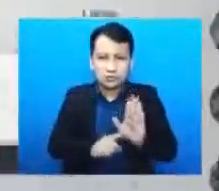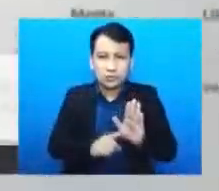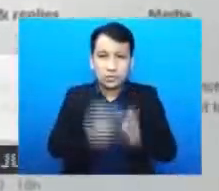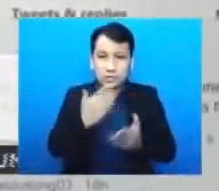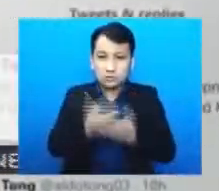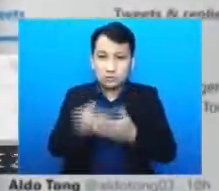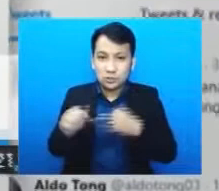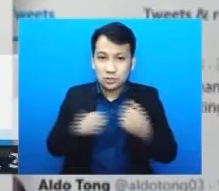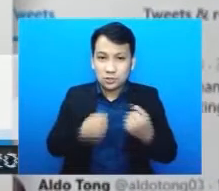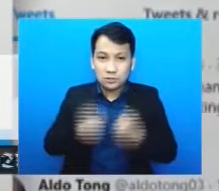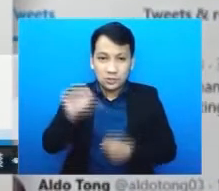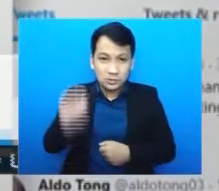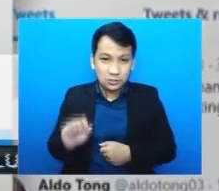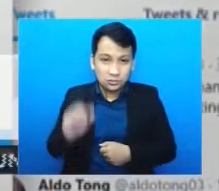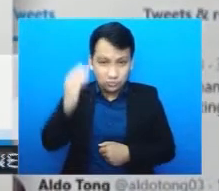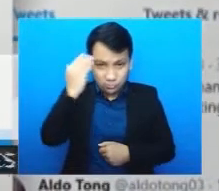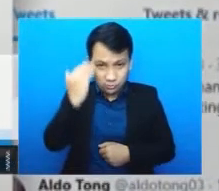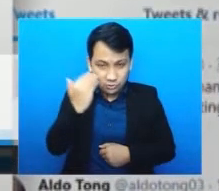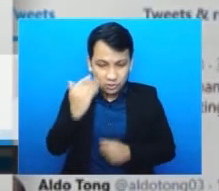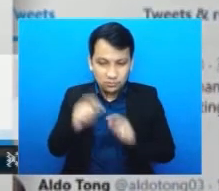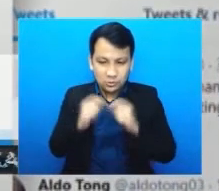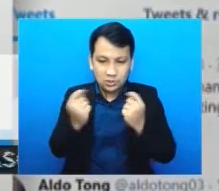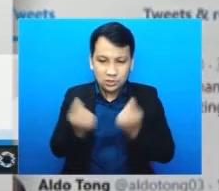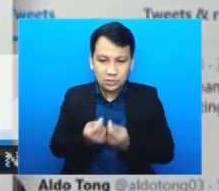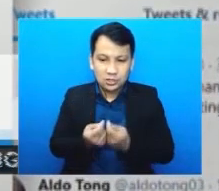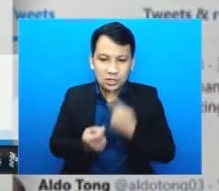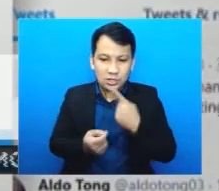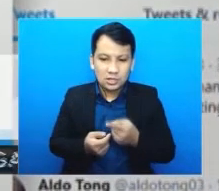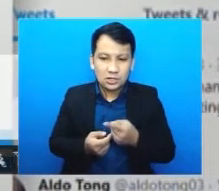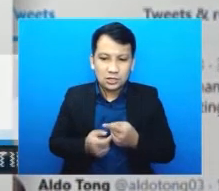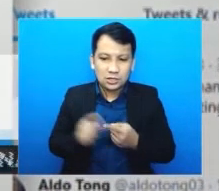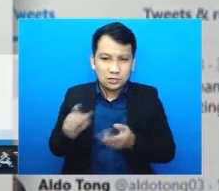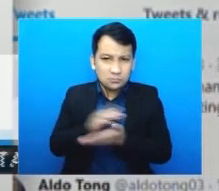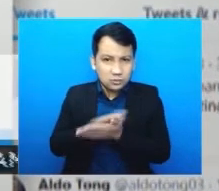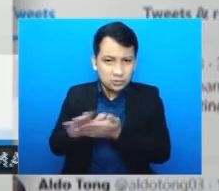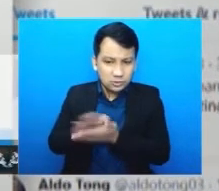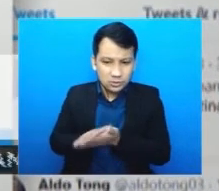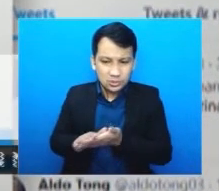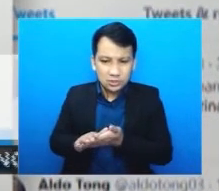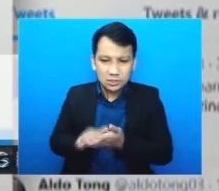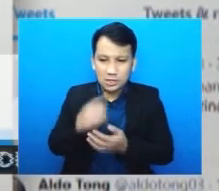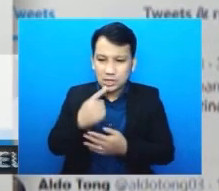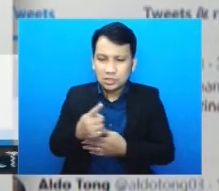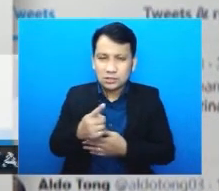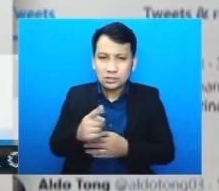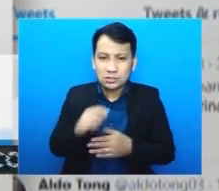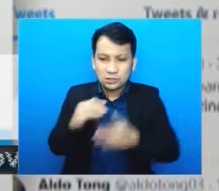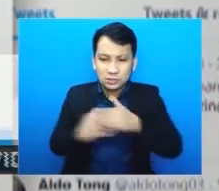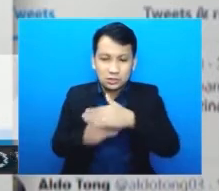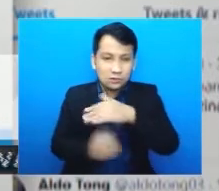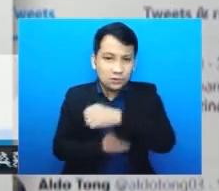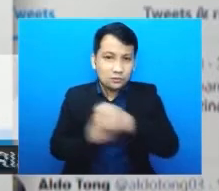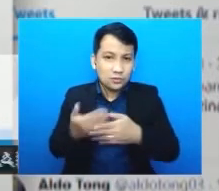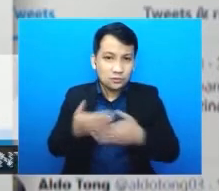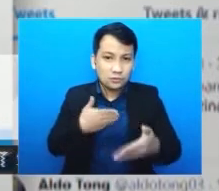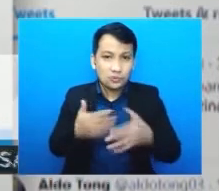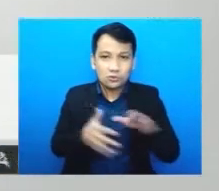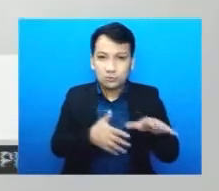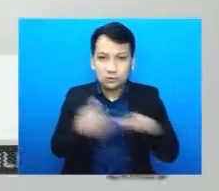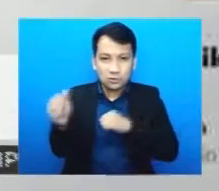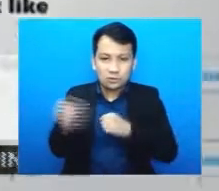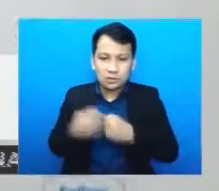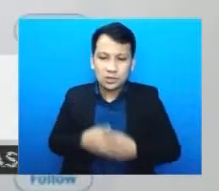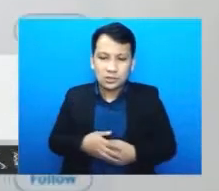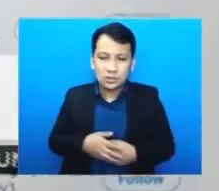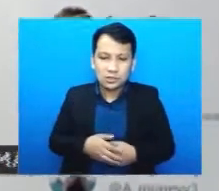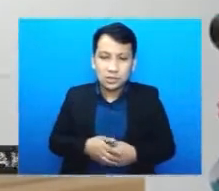South Korean team nang linisin nila ang kanilang dugout sa Angeles University Foundation Gym bago umalis. Umapila rin si Mike